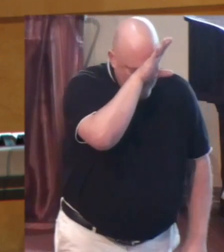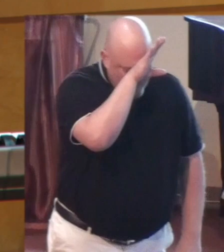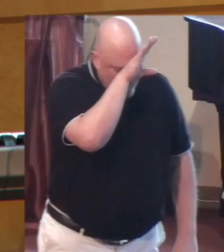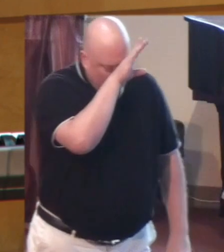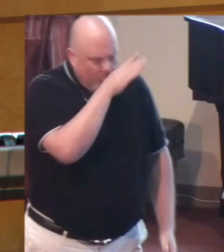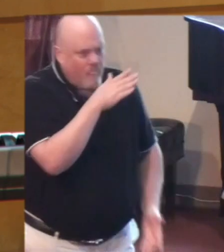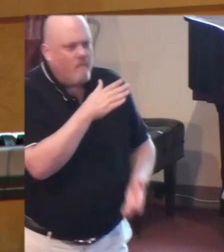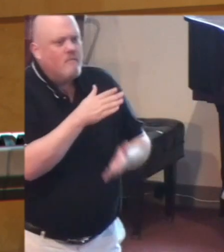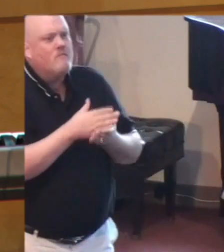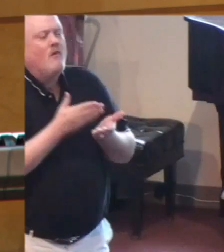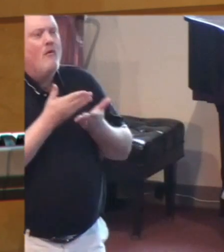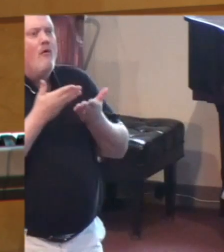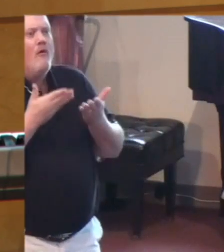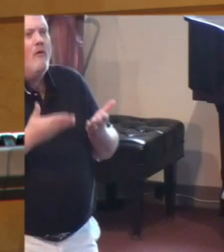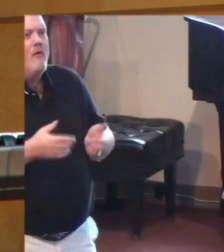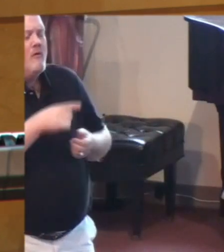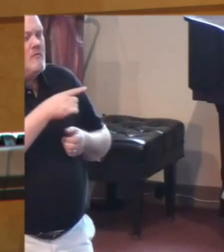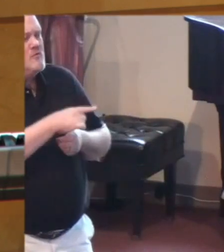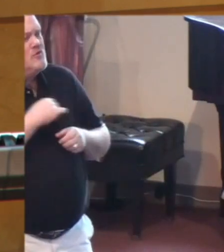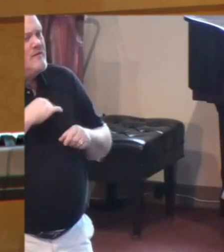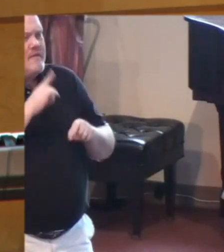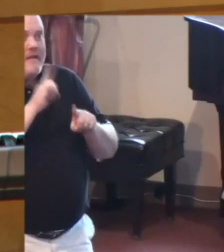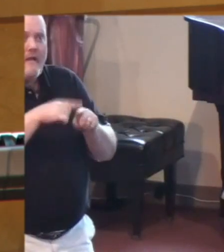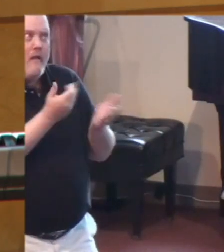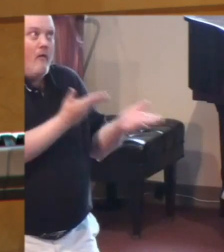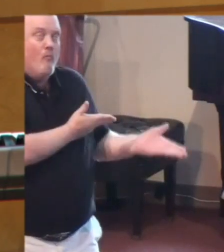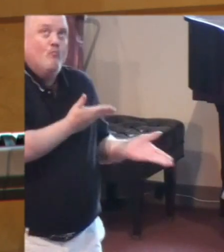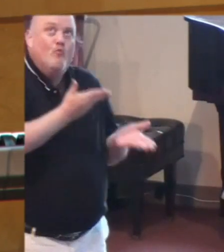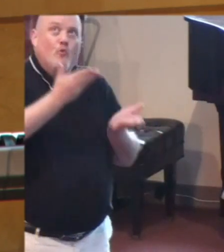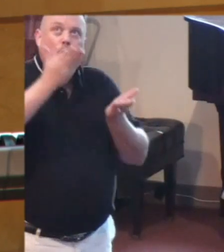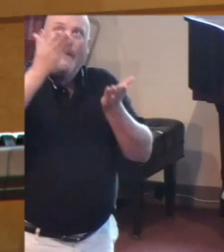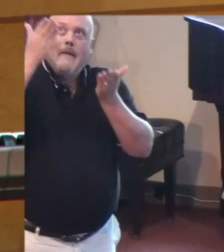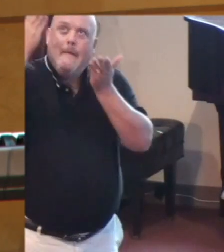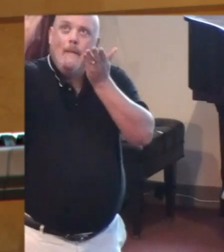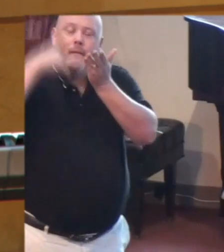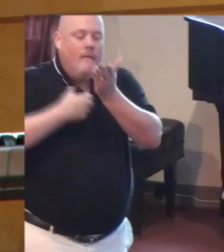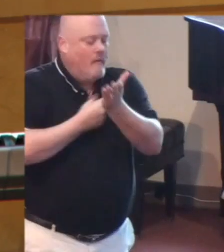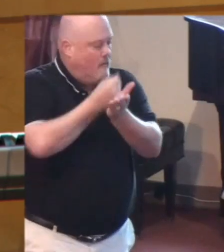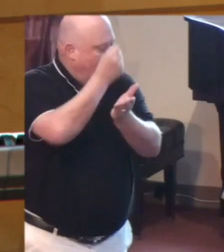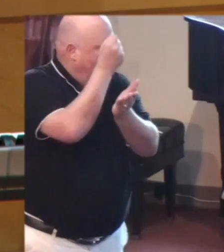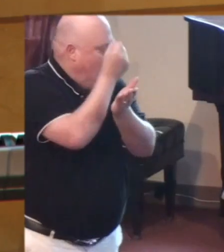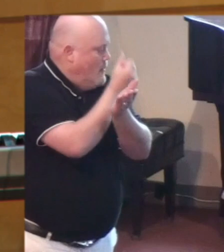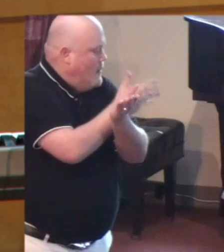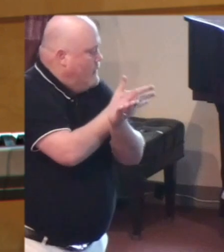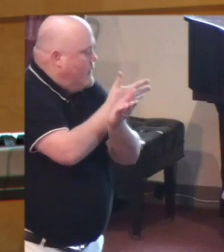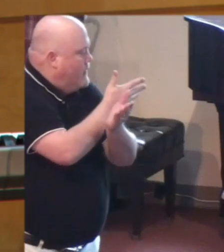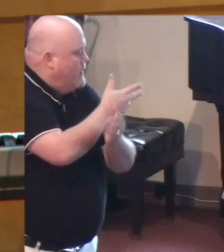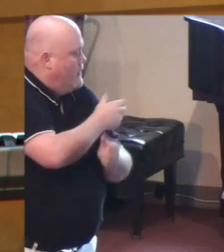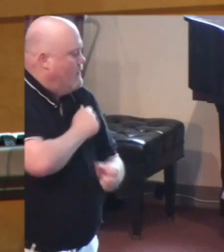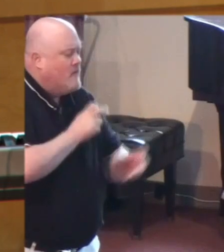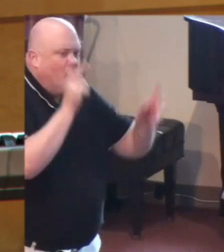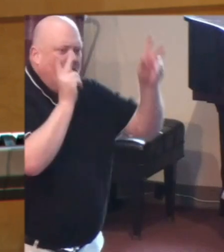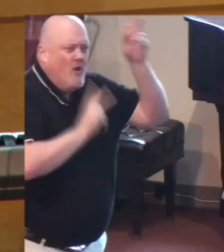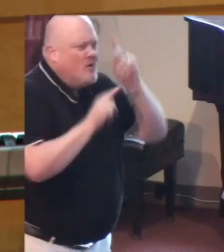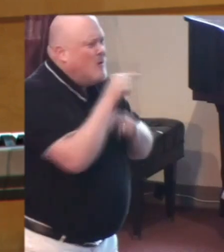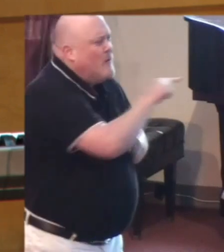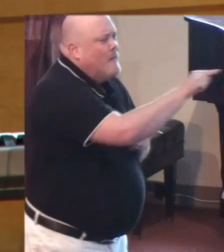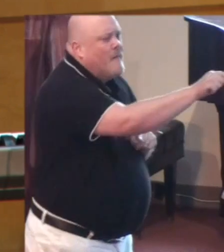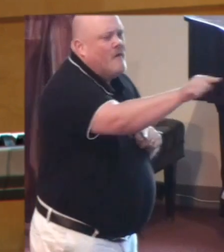of some things she can't use. 'Cause people and